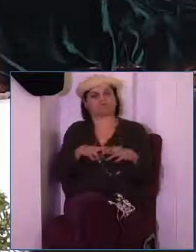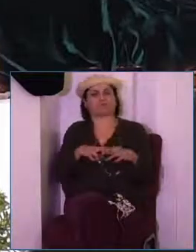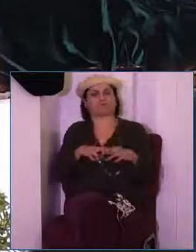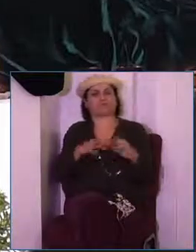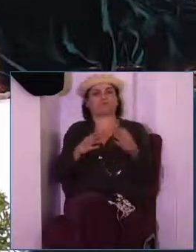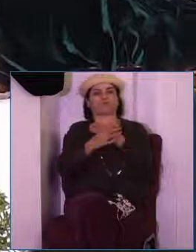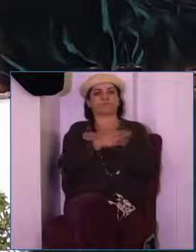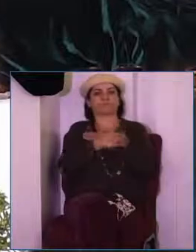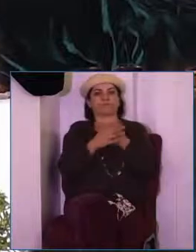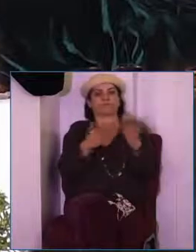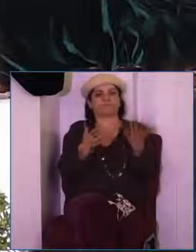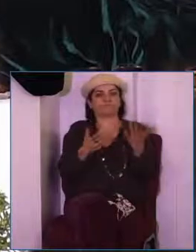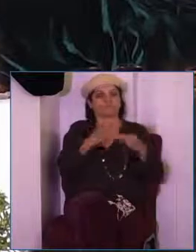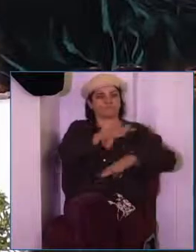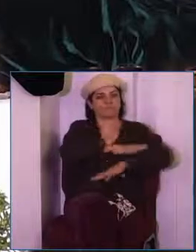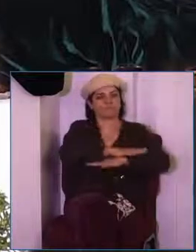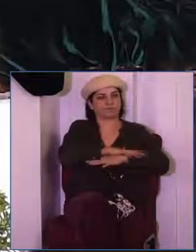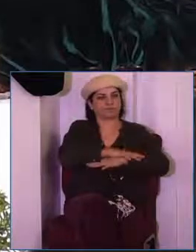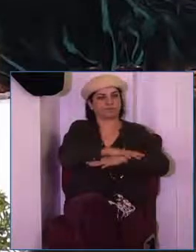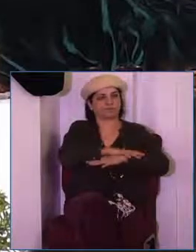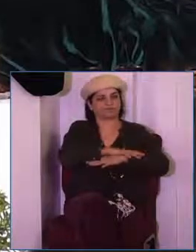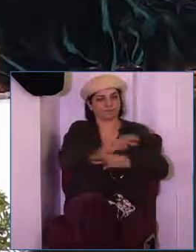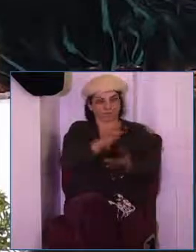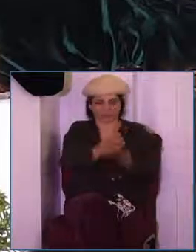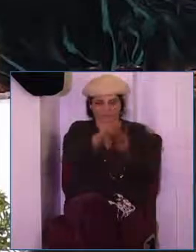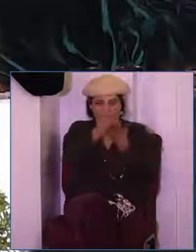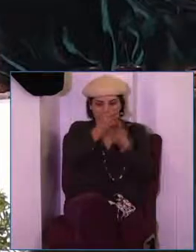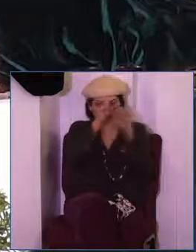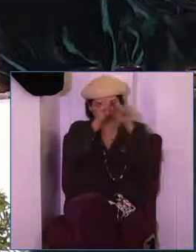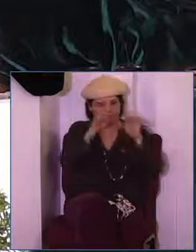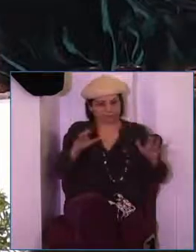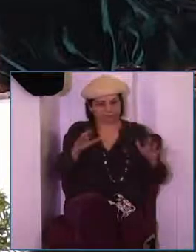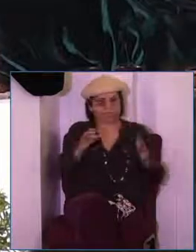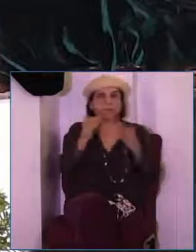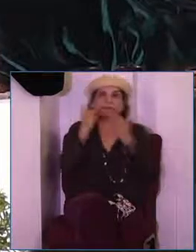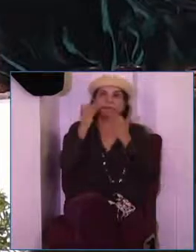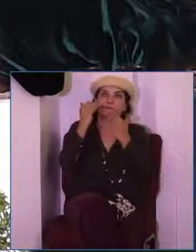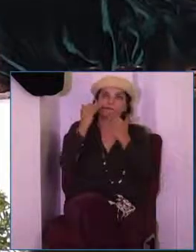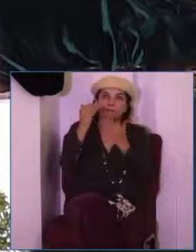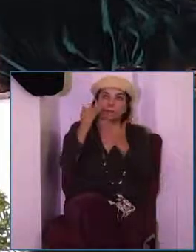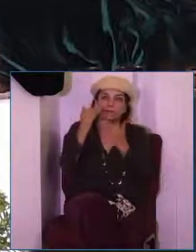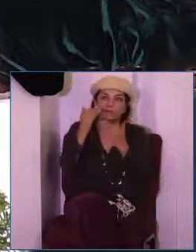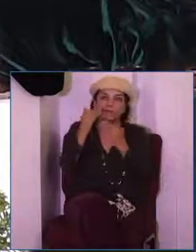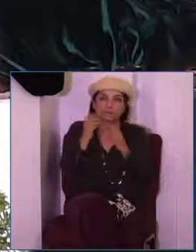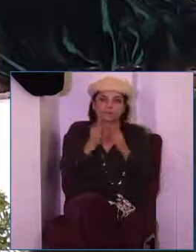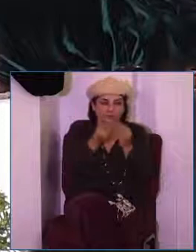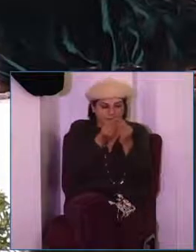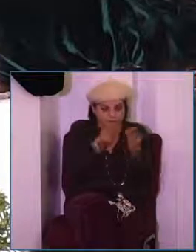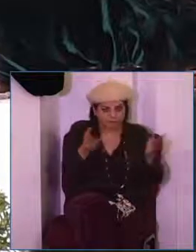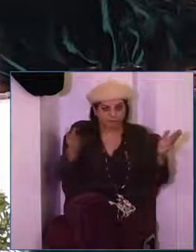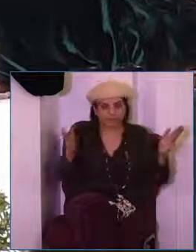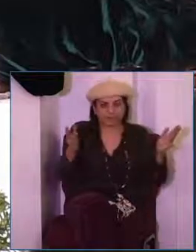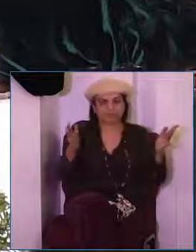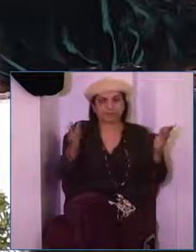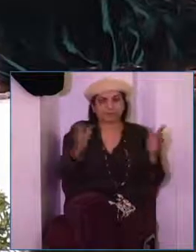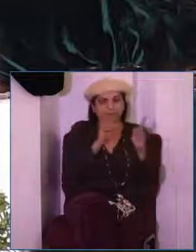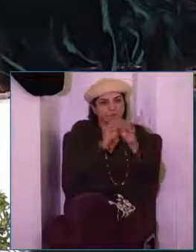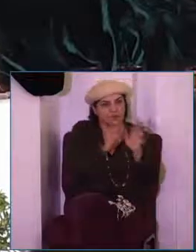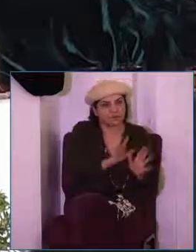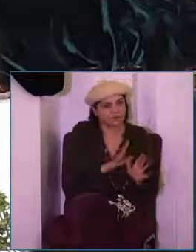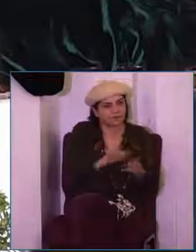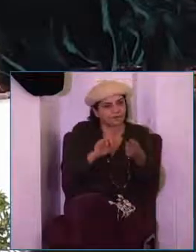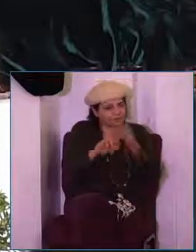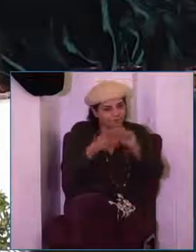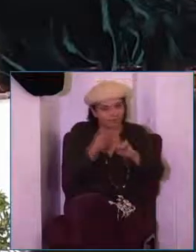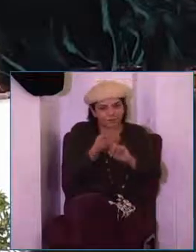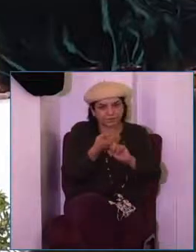And he gave thanks and he gave it to his disciples, his friends, people like you and me, and said,